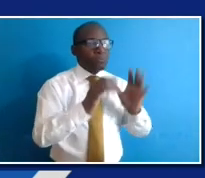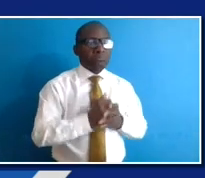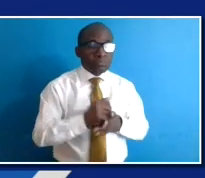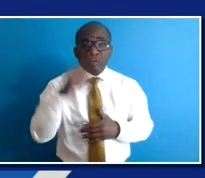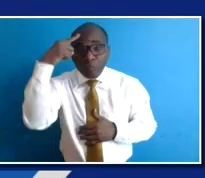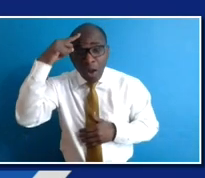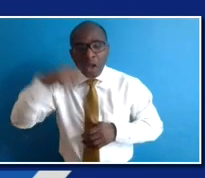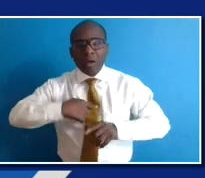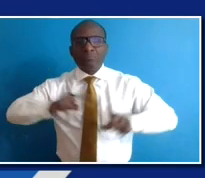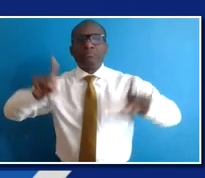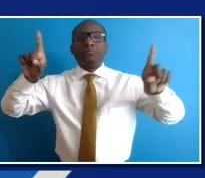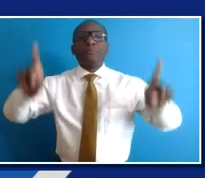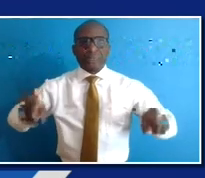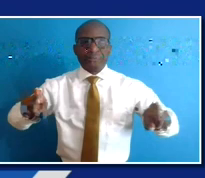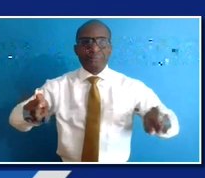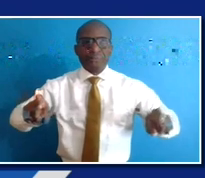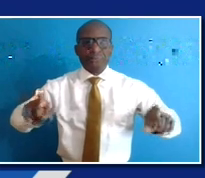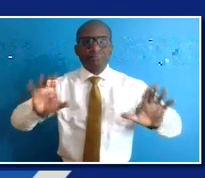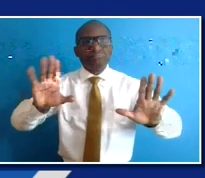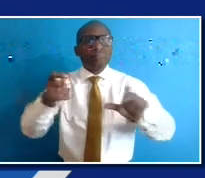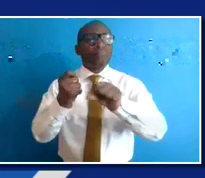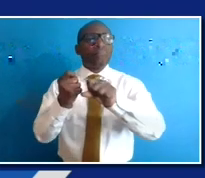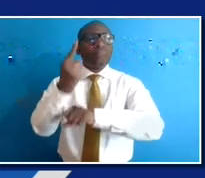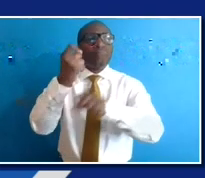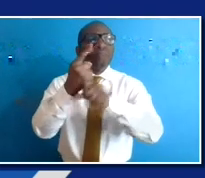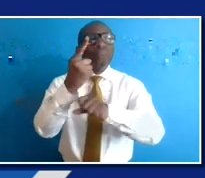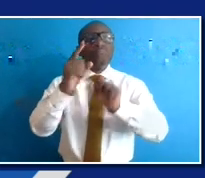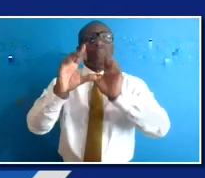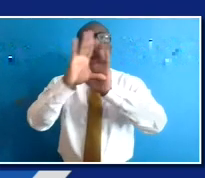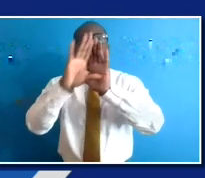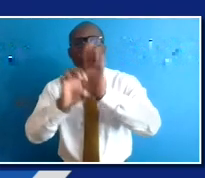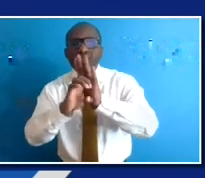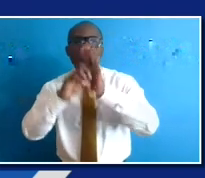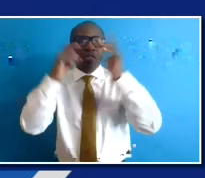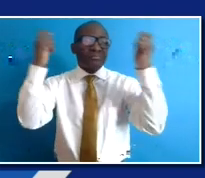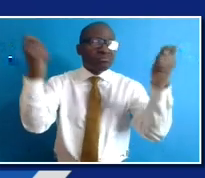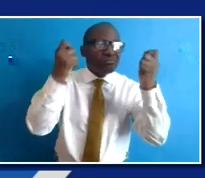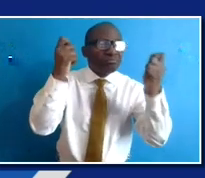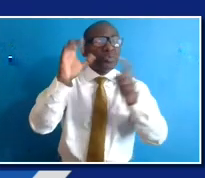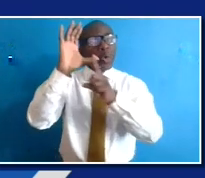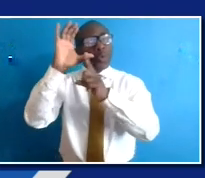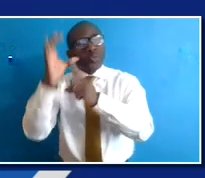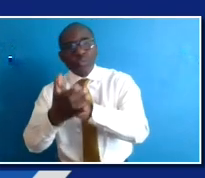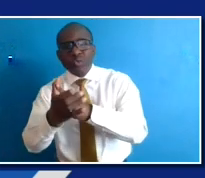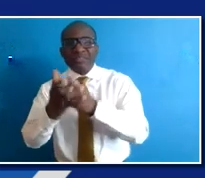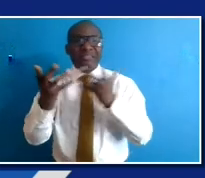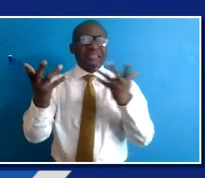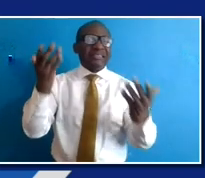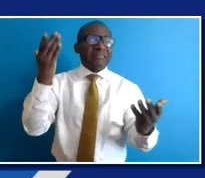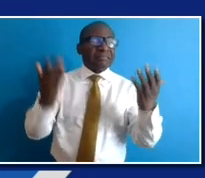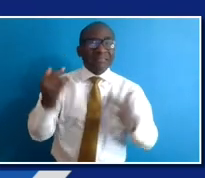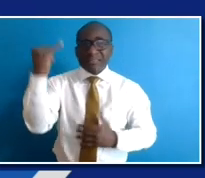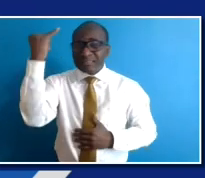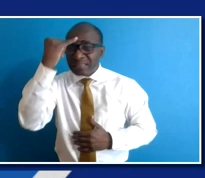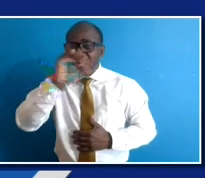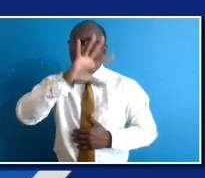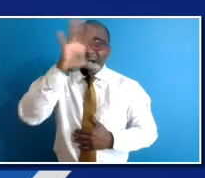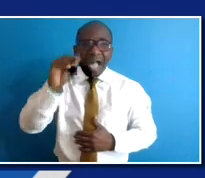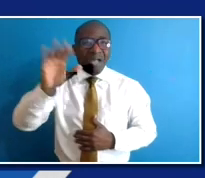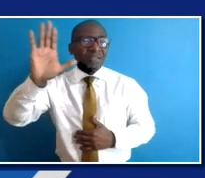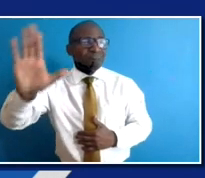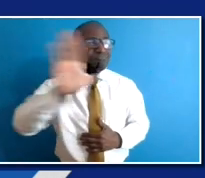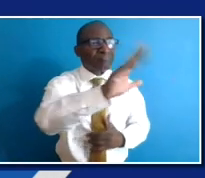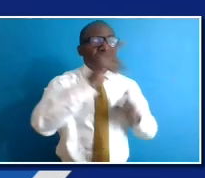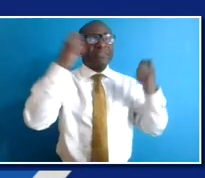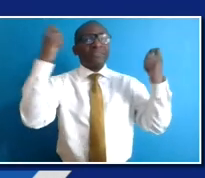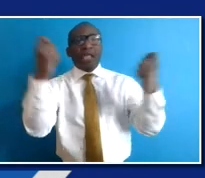American Day, Italian American Day, for the Irish community over at Ridge Road Park, for the Asian community. There's